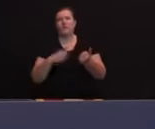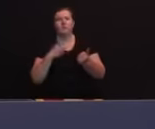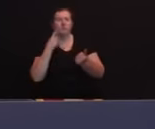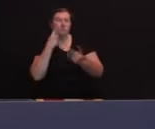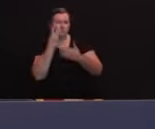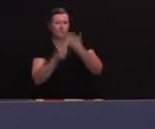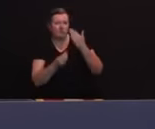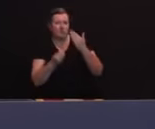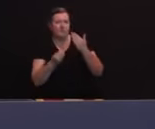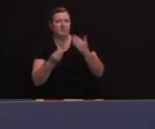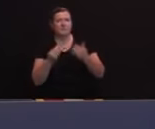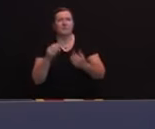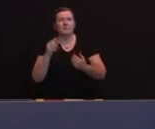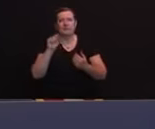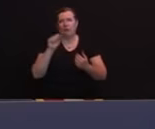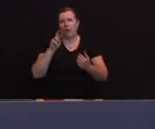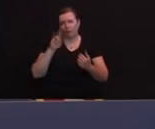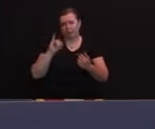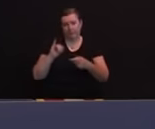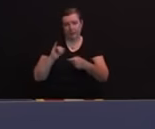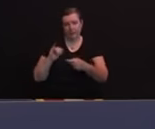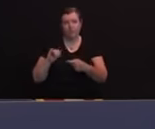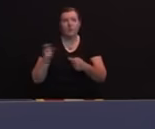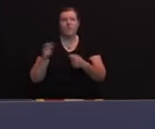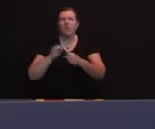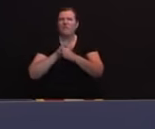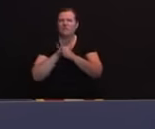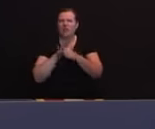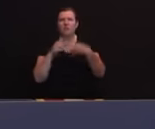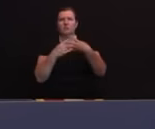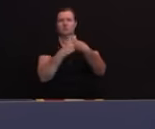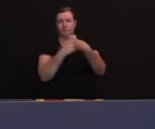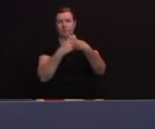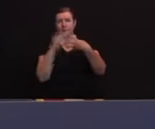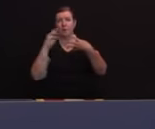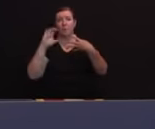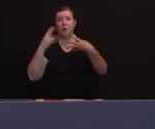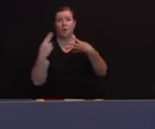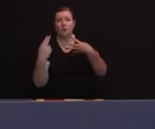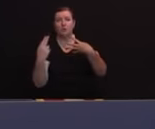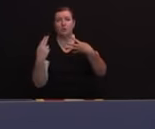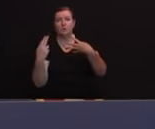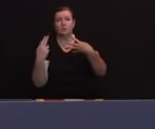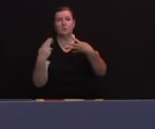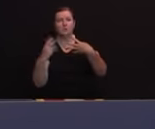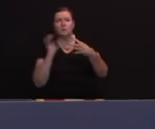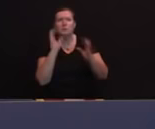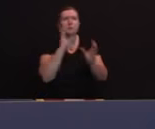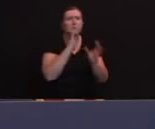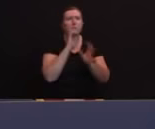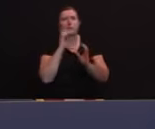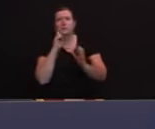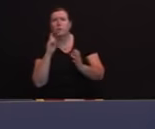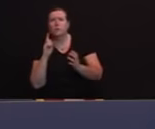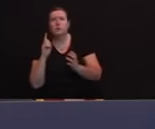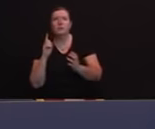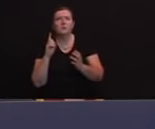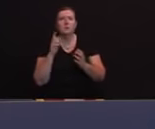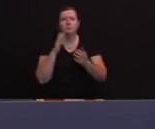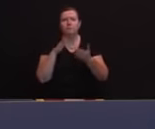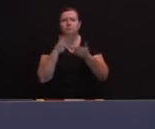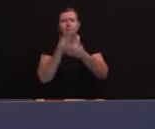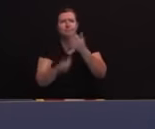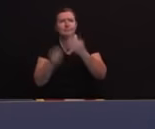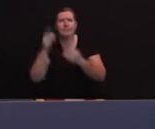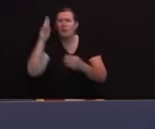know him very well in short order. Early on, he called. He could not find his deceased uncle and enlisted the help of the state police,